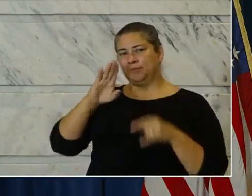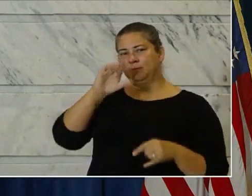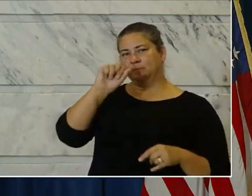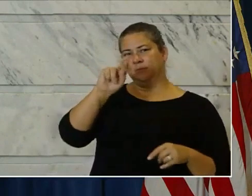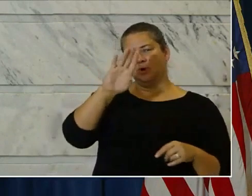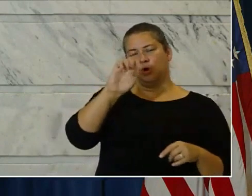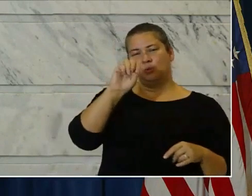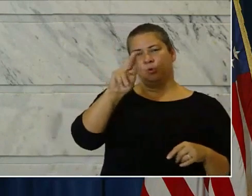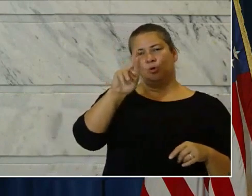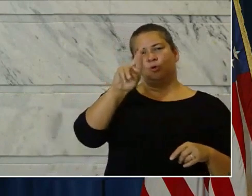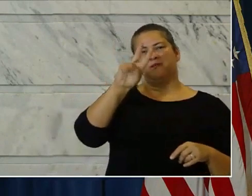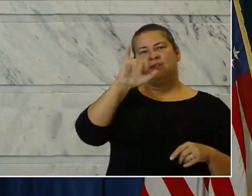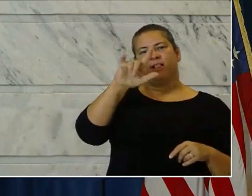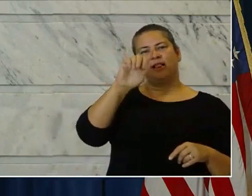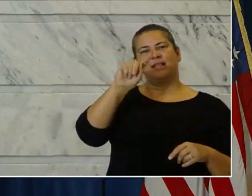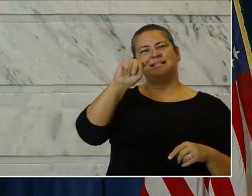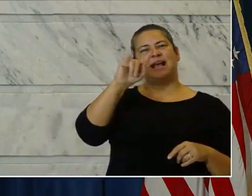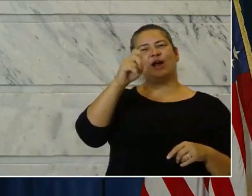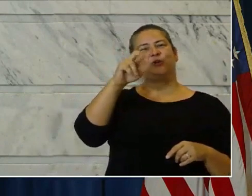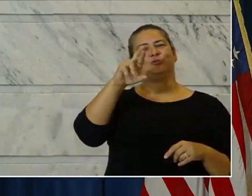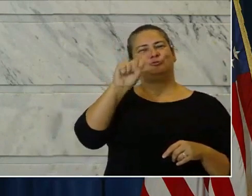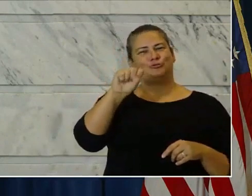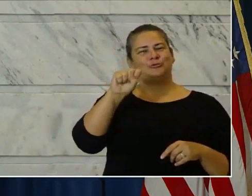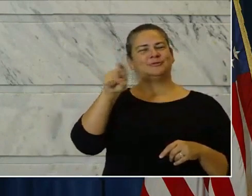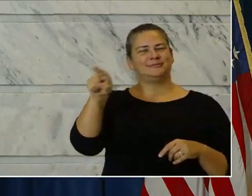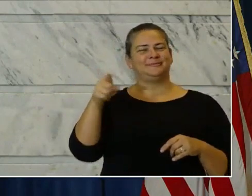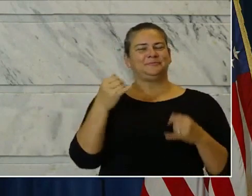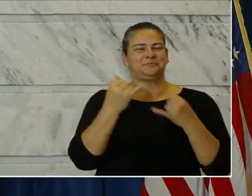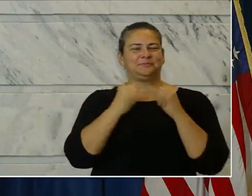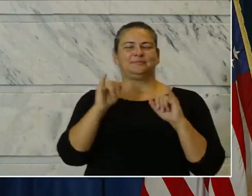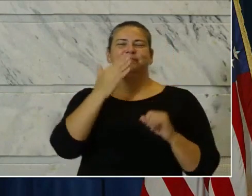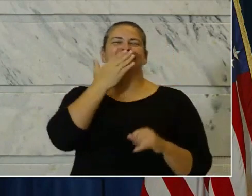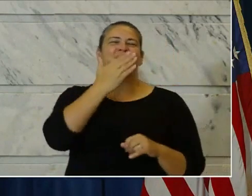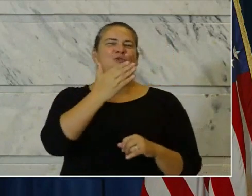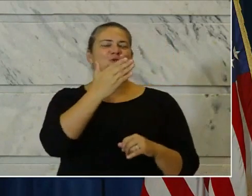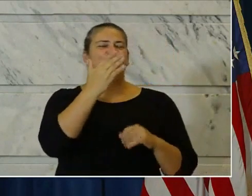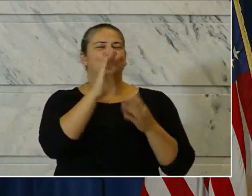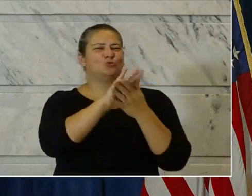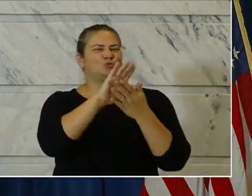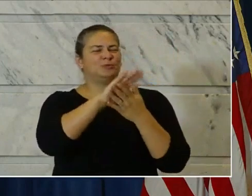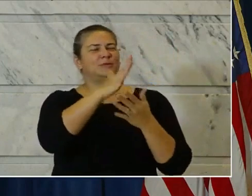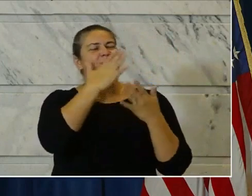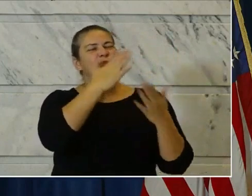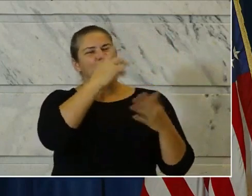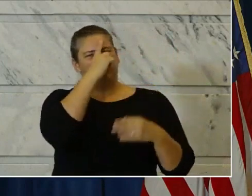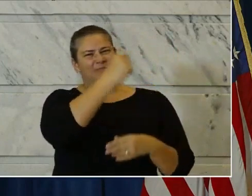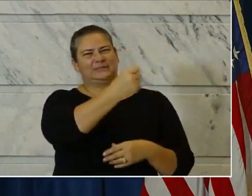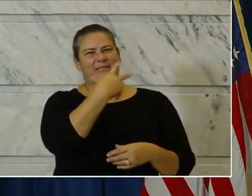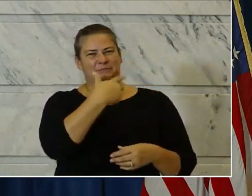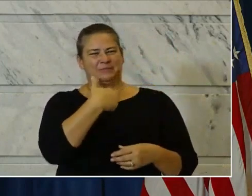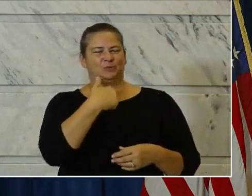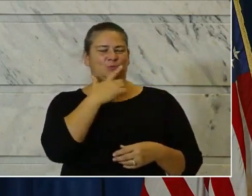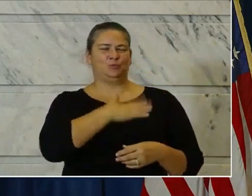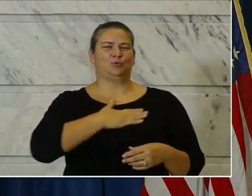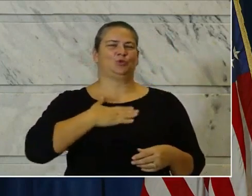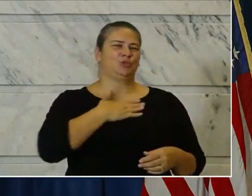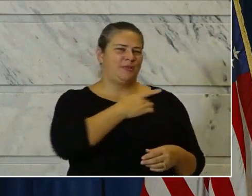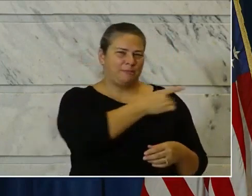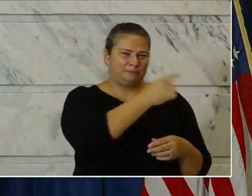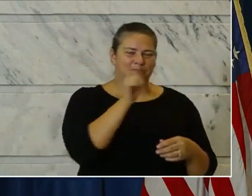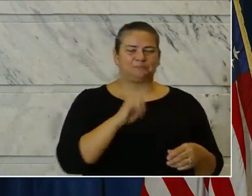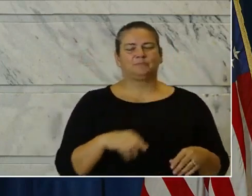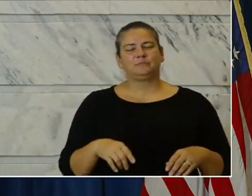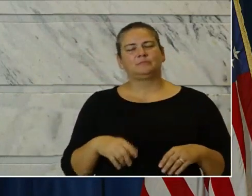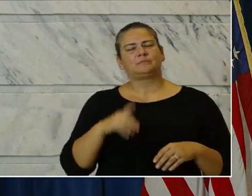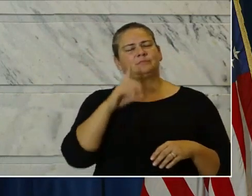Tigers. That's Barberville Independent. Thank you to their frisky director, Samantha Daniels, for sending it. Appreciate them